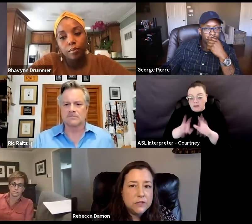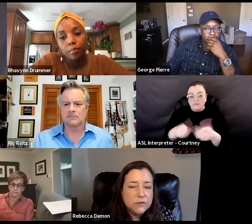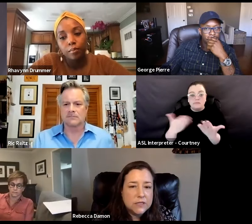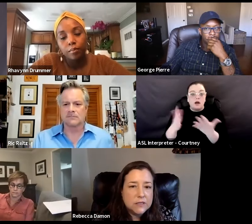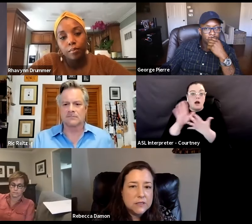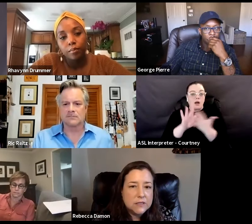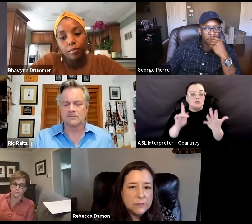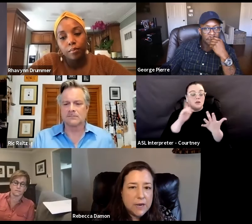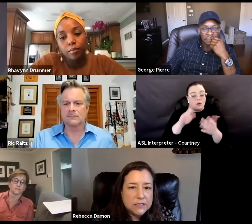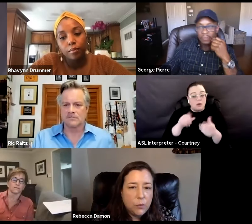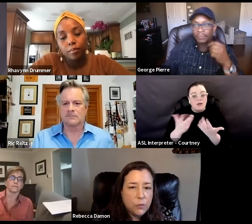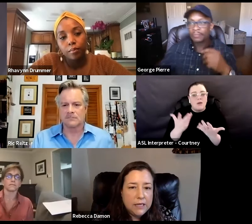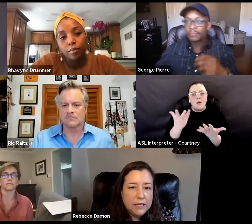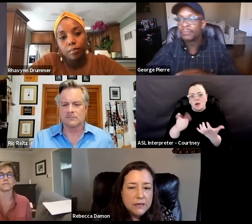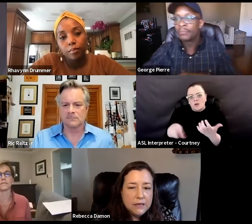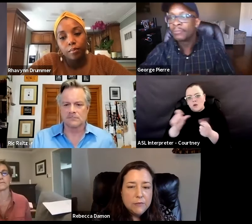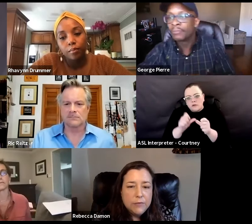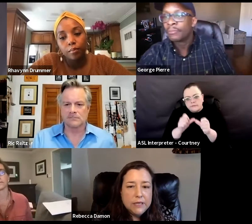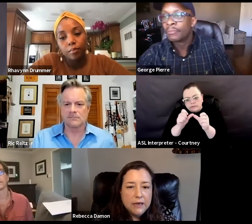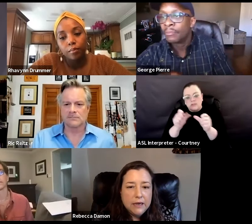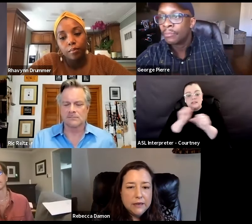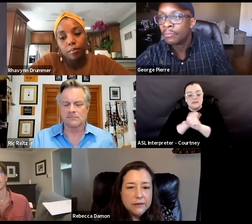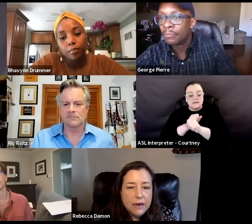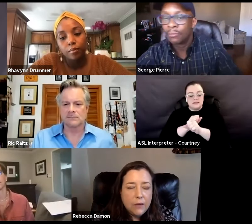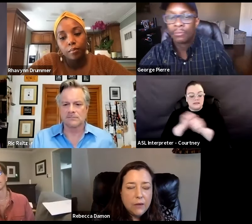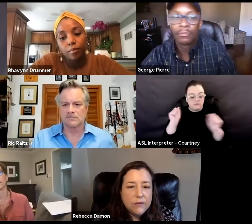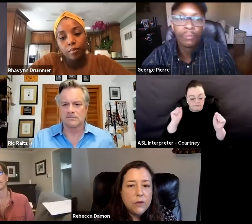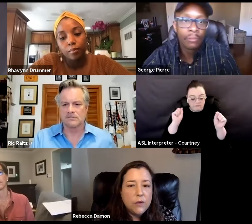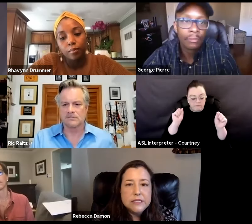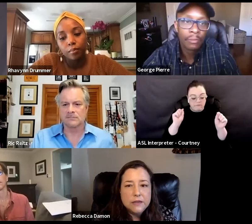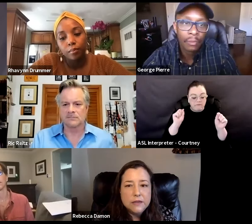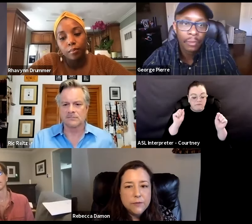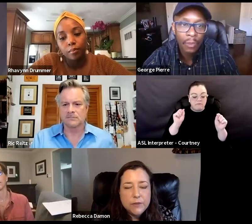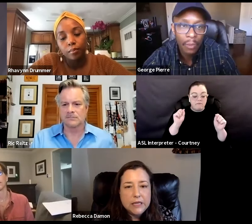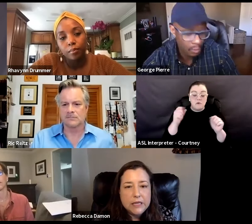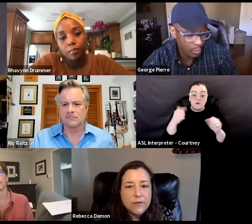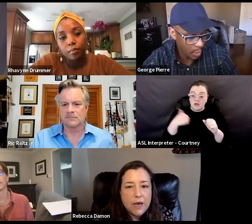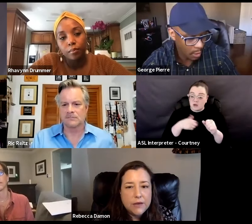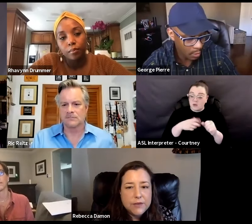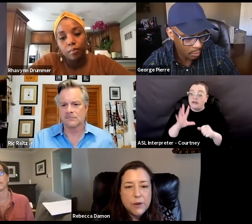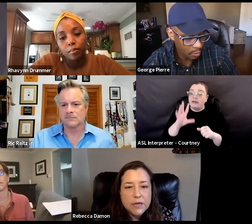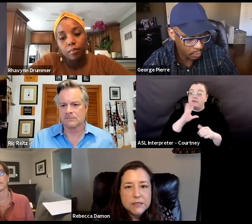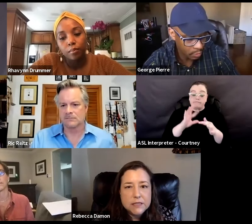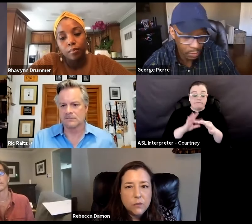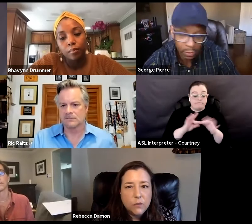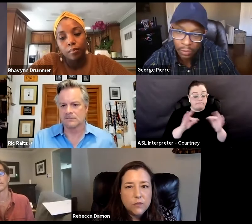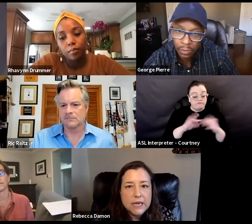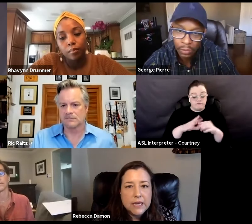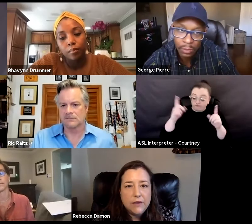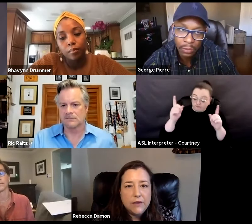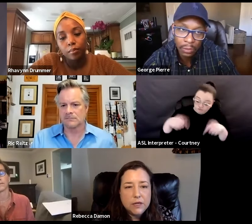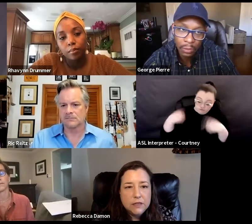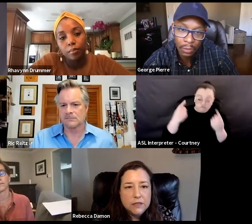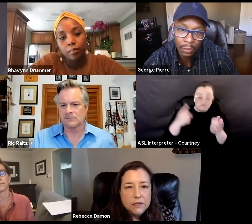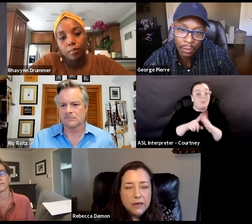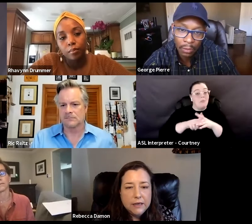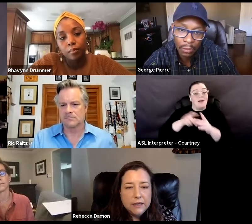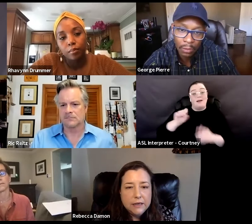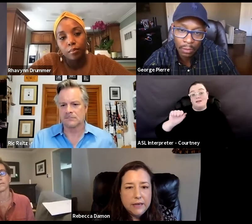people to do things in the safest possible way. But we have always said from the beginning of this process that